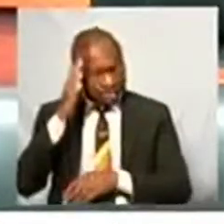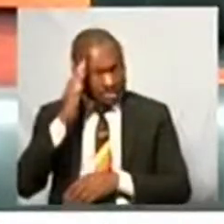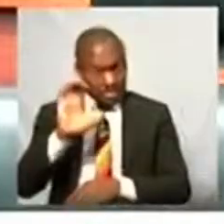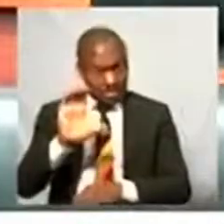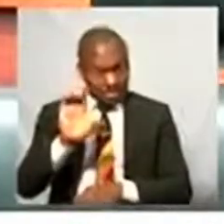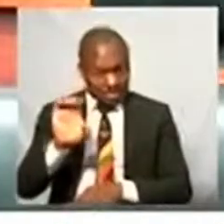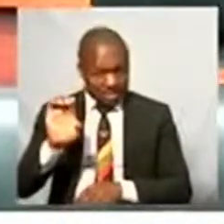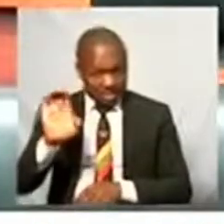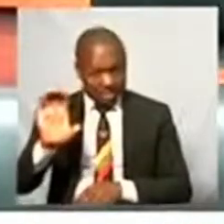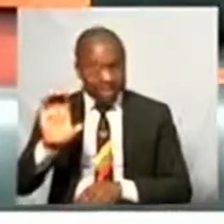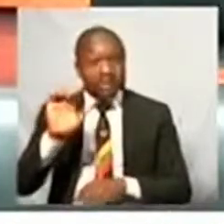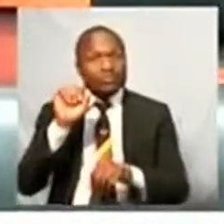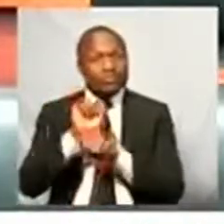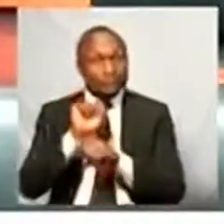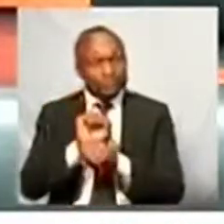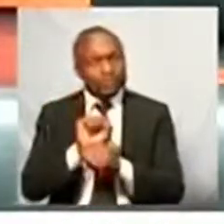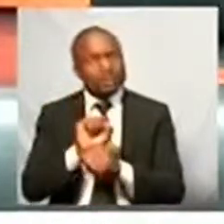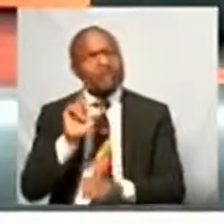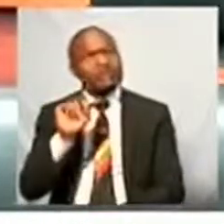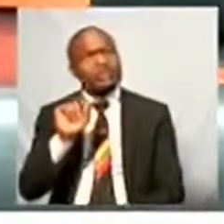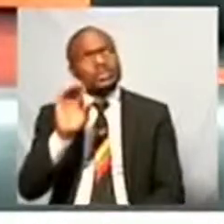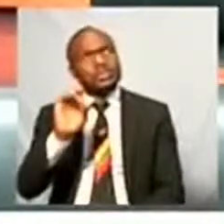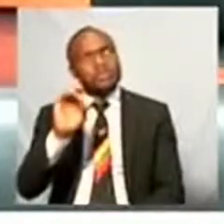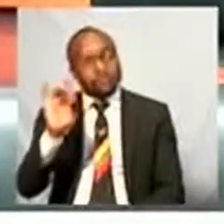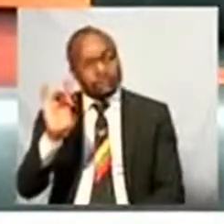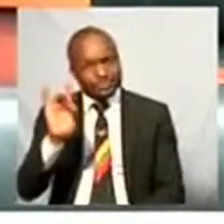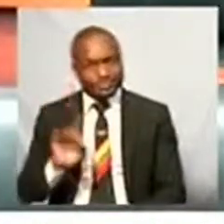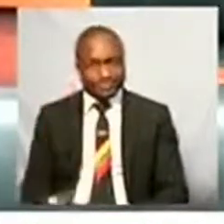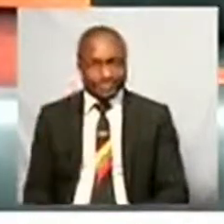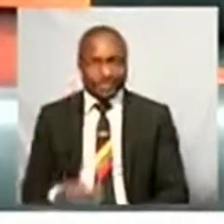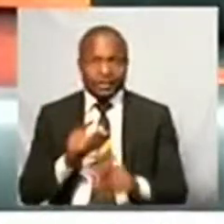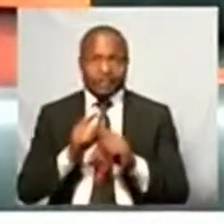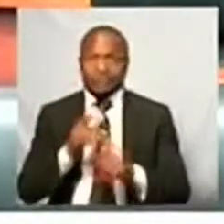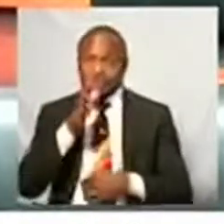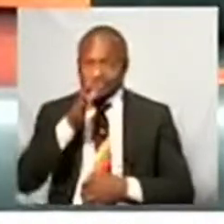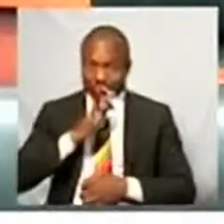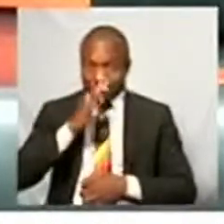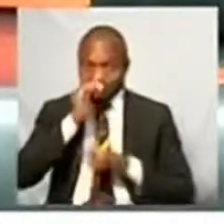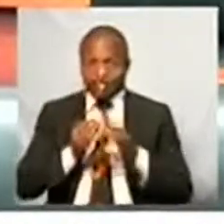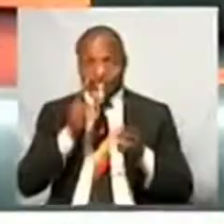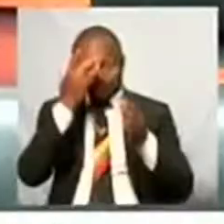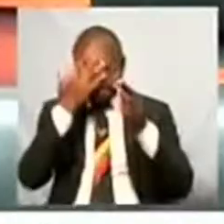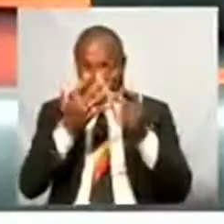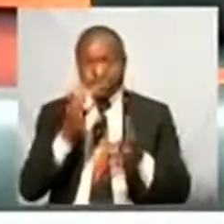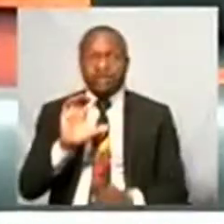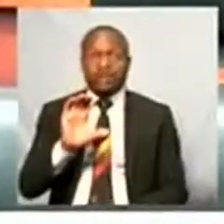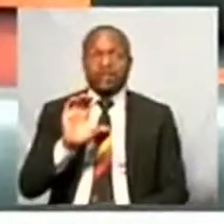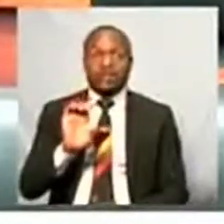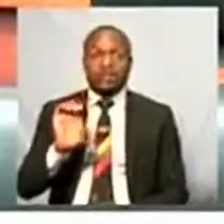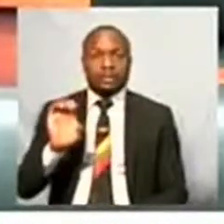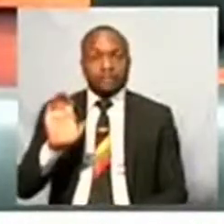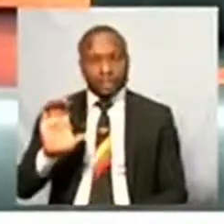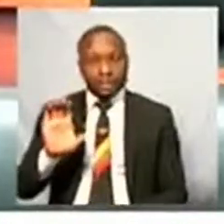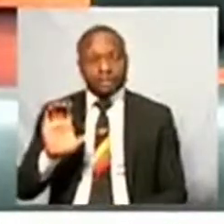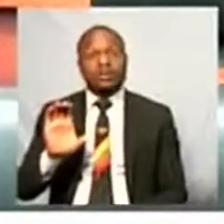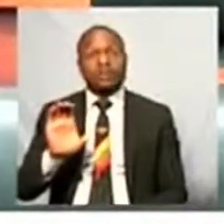has been operating since 2008. Madam Speaker, we expect CEC to be self-sufficient by now.